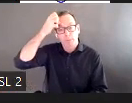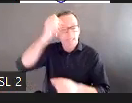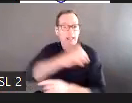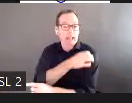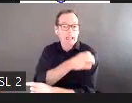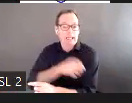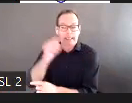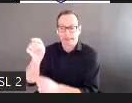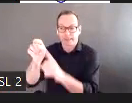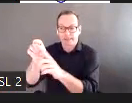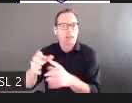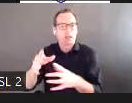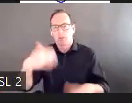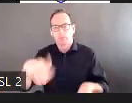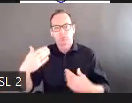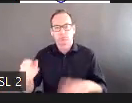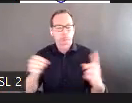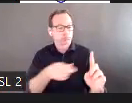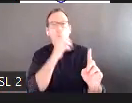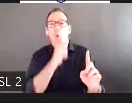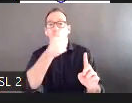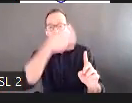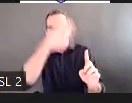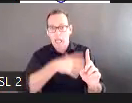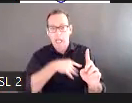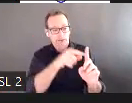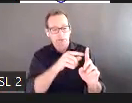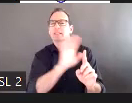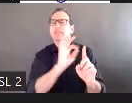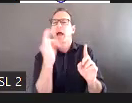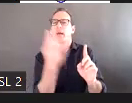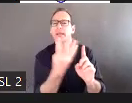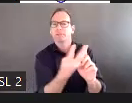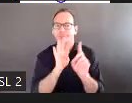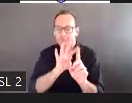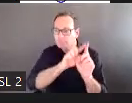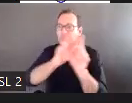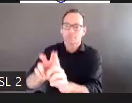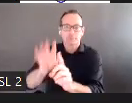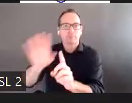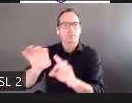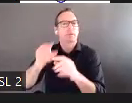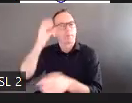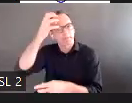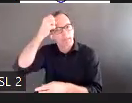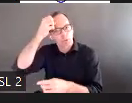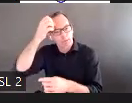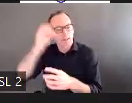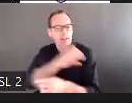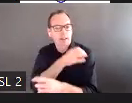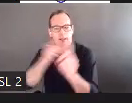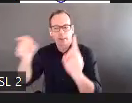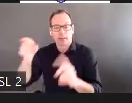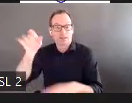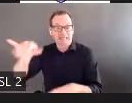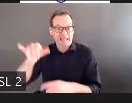The elderly gentleman was struggling with, we find out later, a delirium.